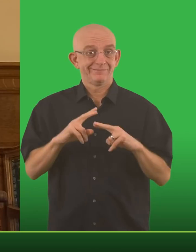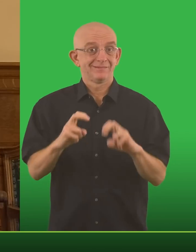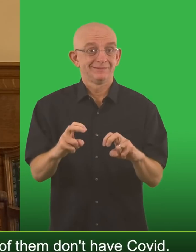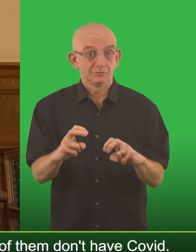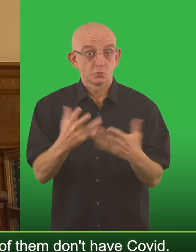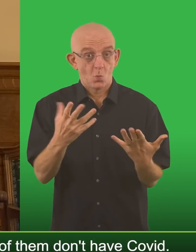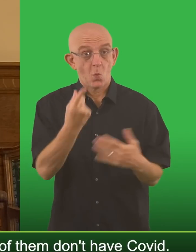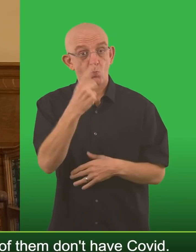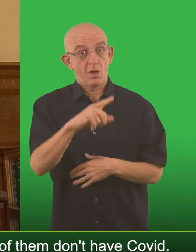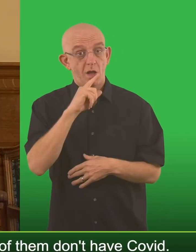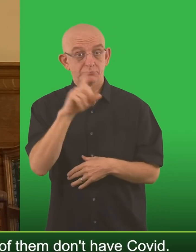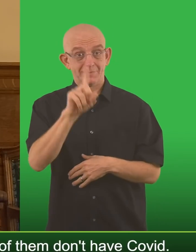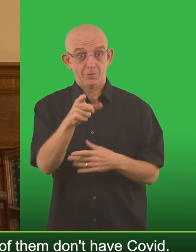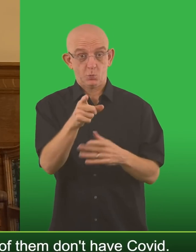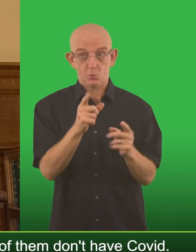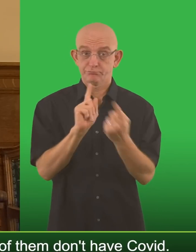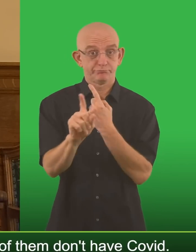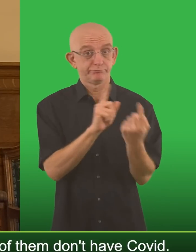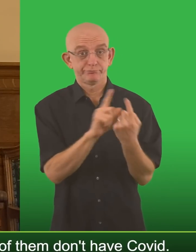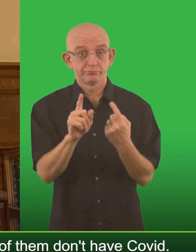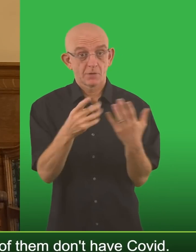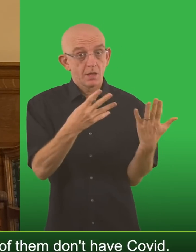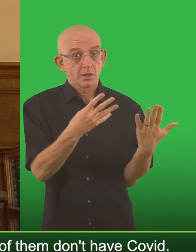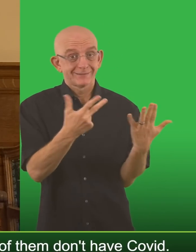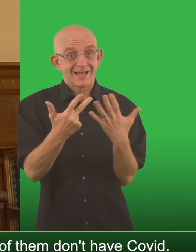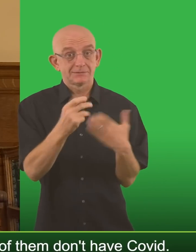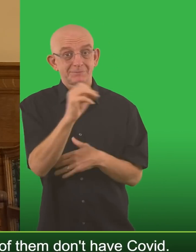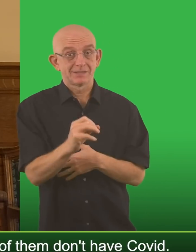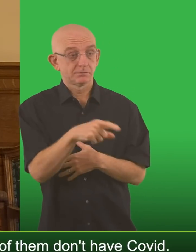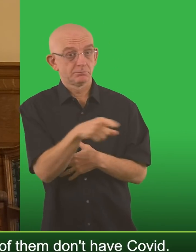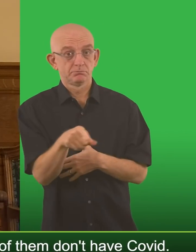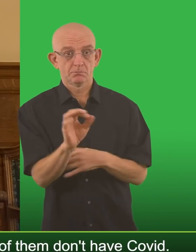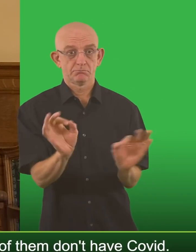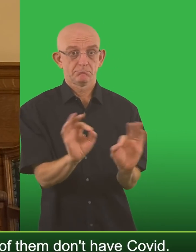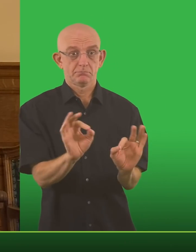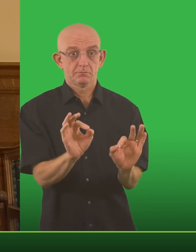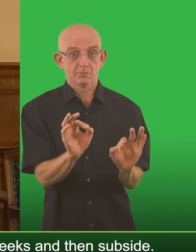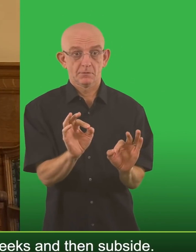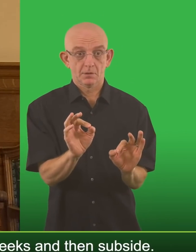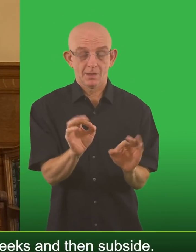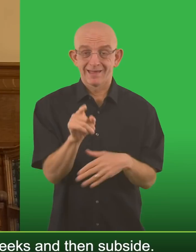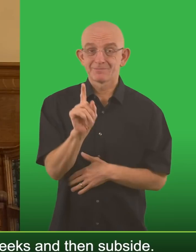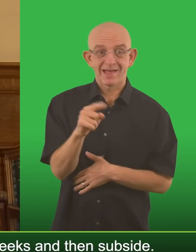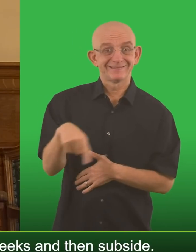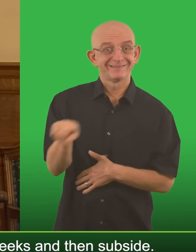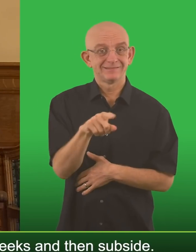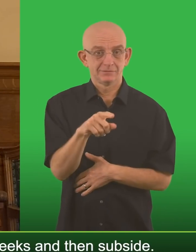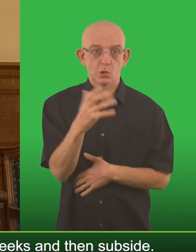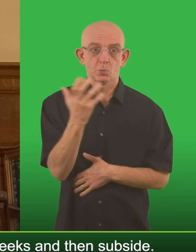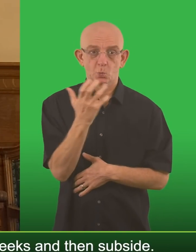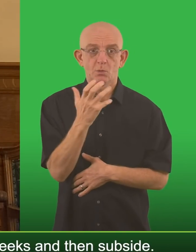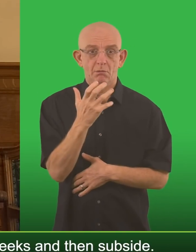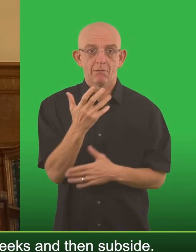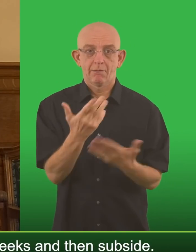study. So of 100 people you might come across, 98 of them don't have COVID. Prevalence is expected to go up